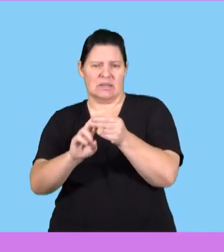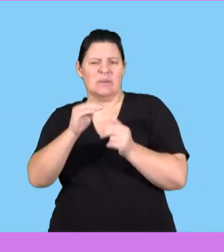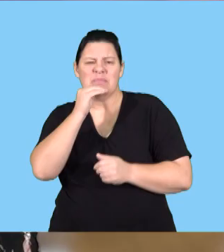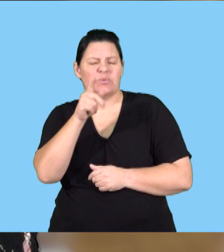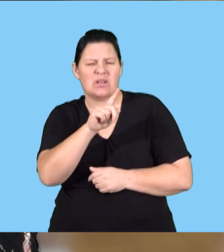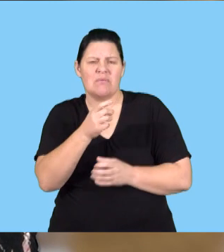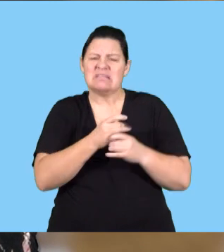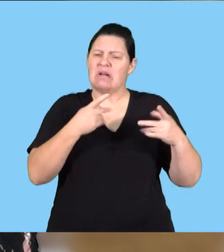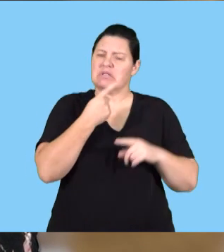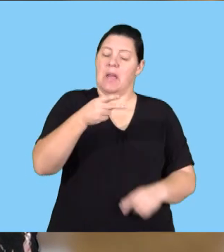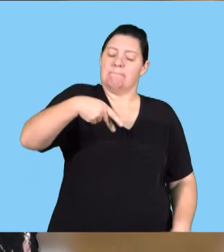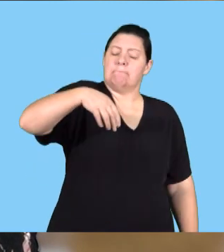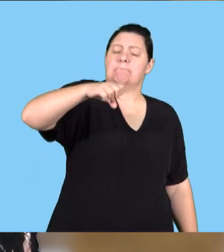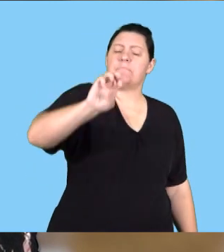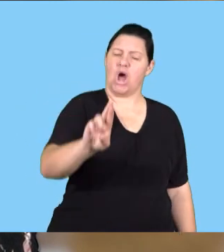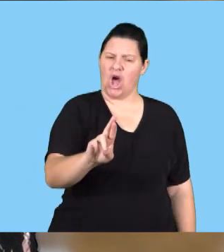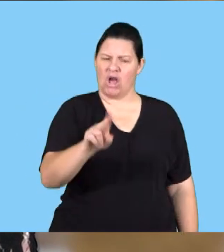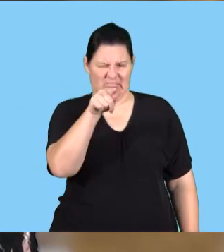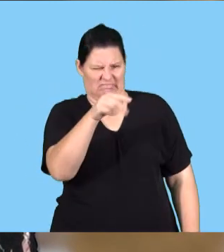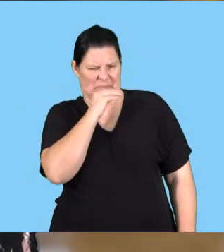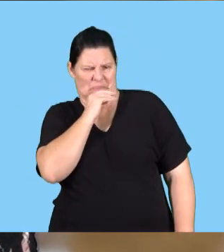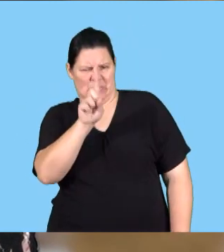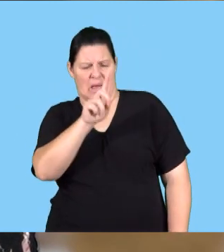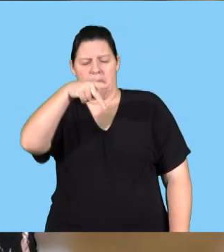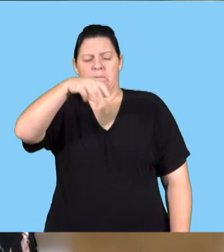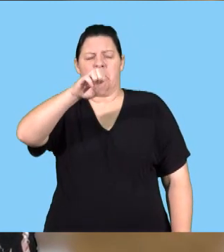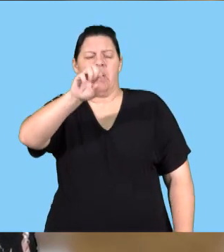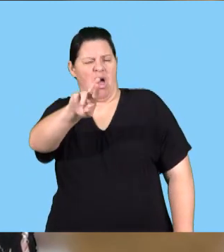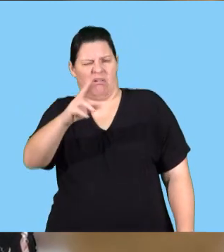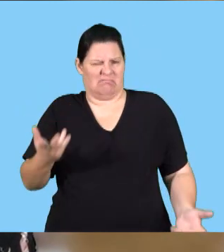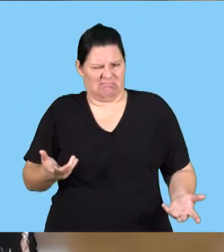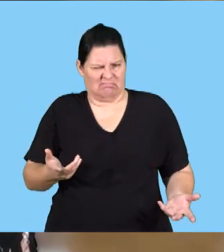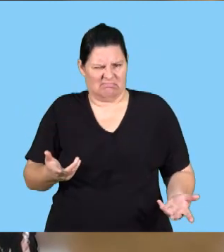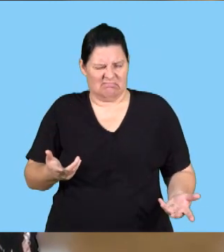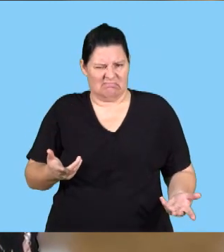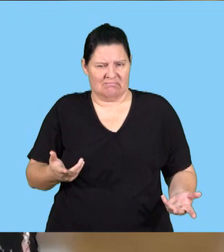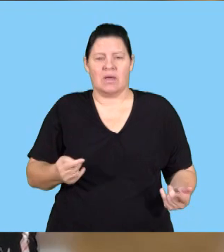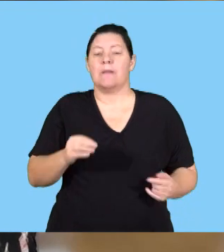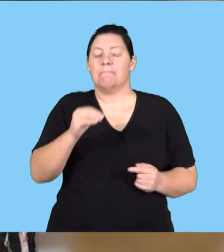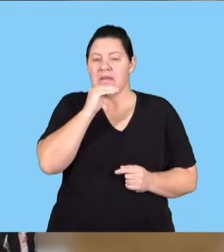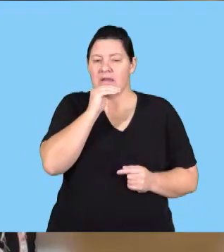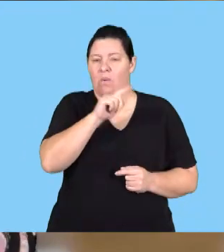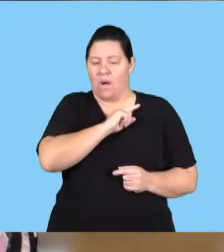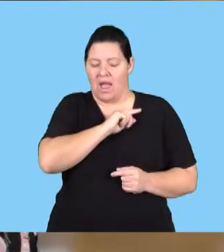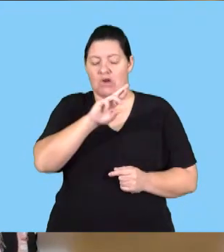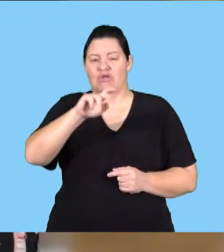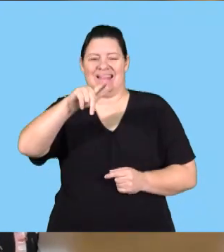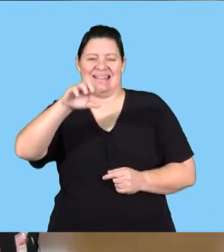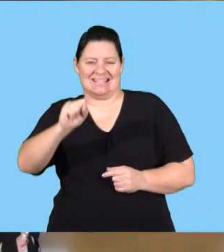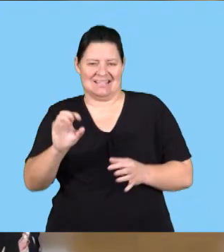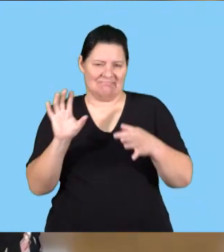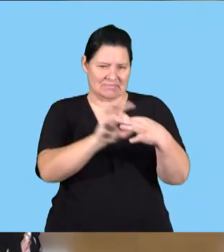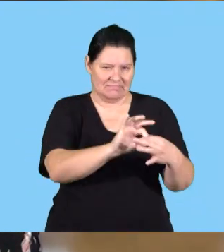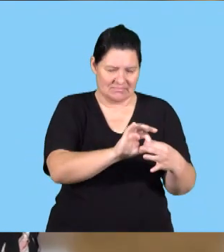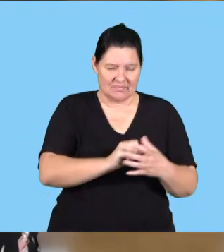at the beginning I said you should be able to define what per means in this context as we are dealing with the